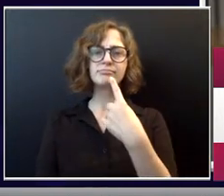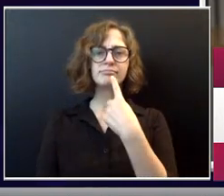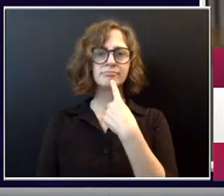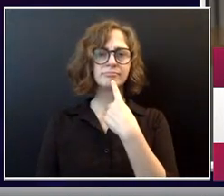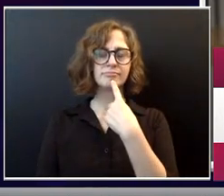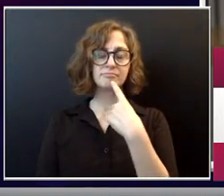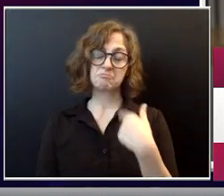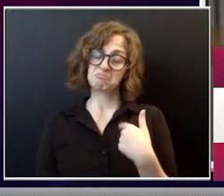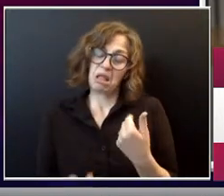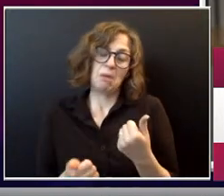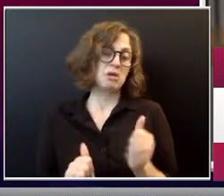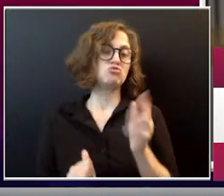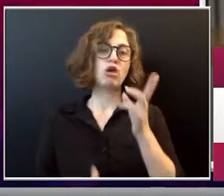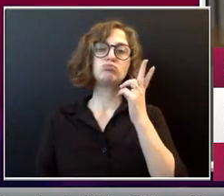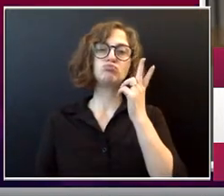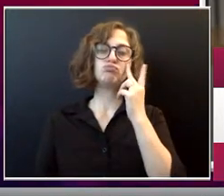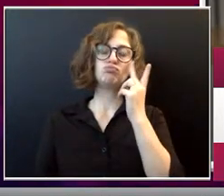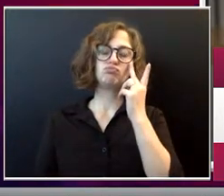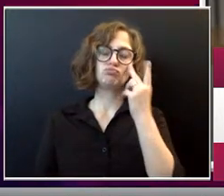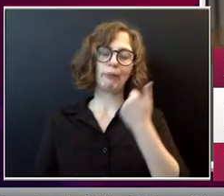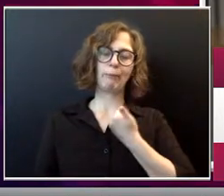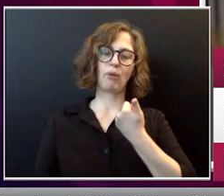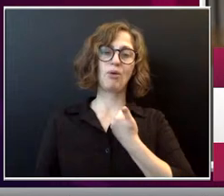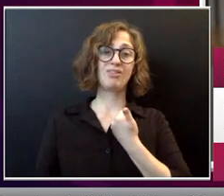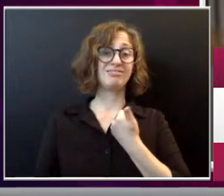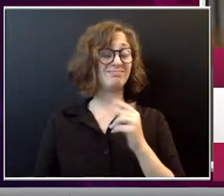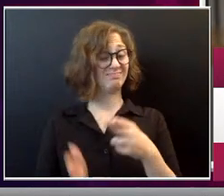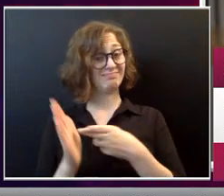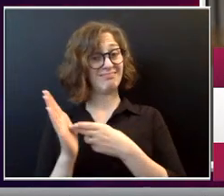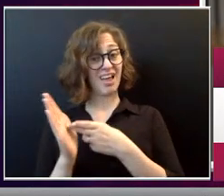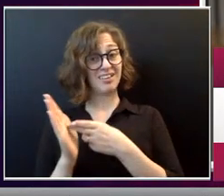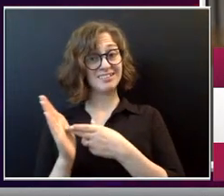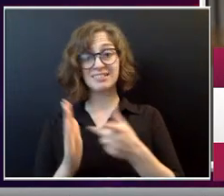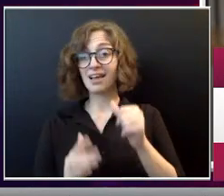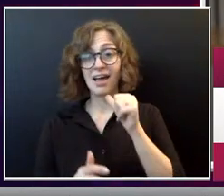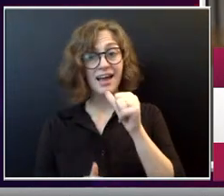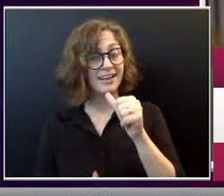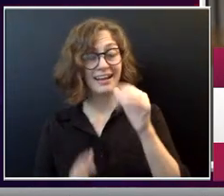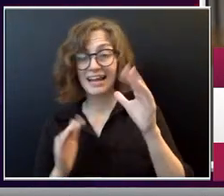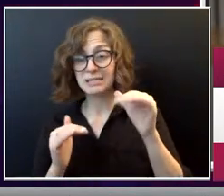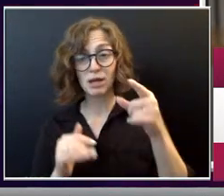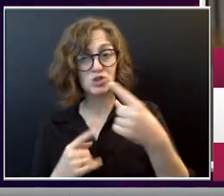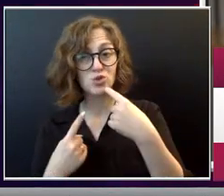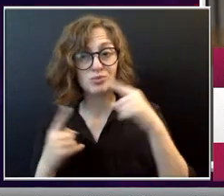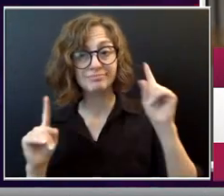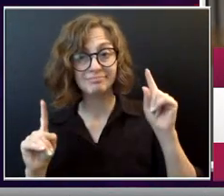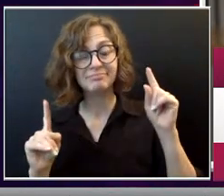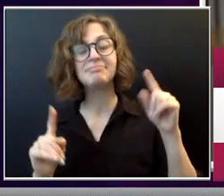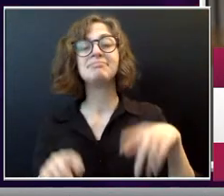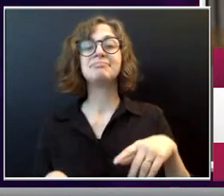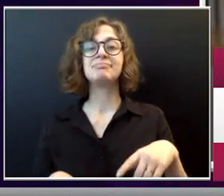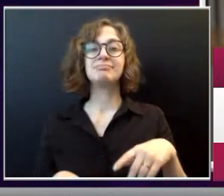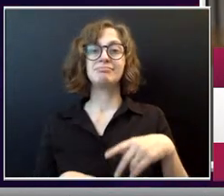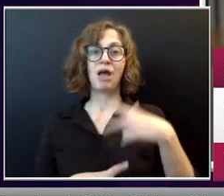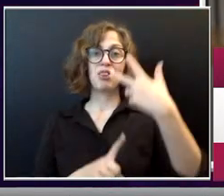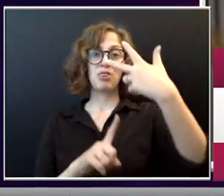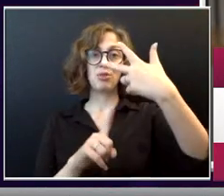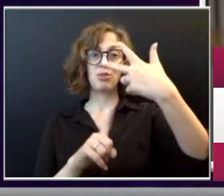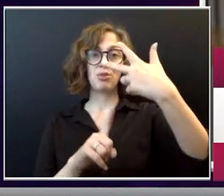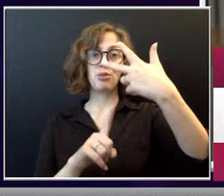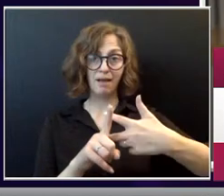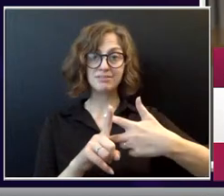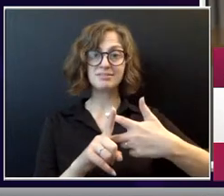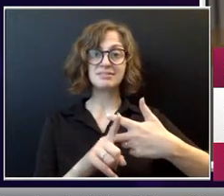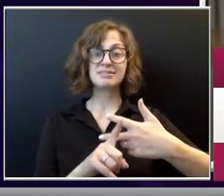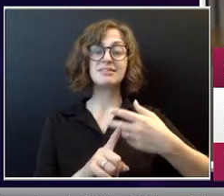I'm going to do this on my own. And I frankly didn't think you'd be able to do it. But you went in 3 months' time from florid diabetes to non-diabetic with diet